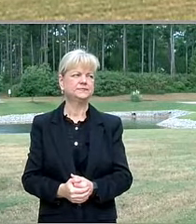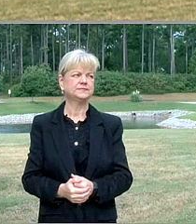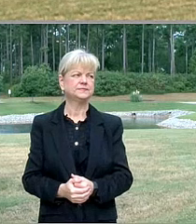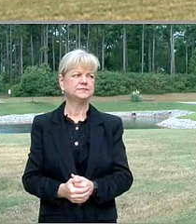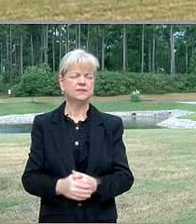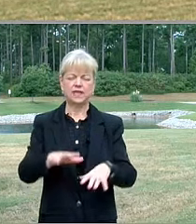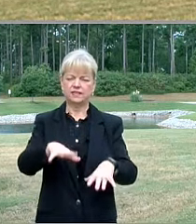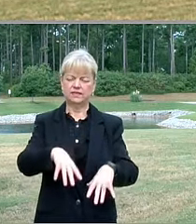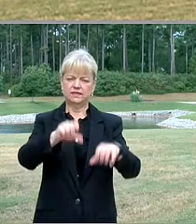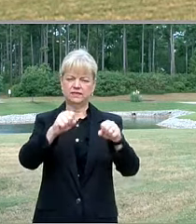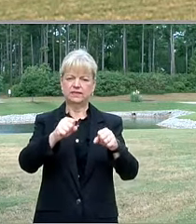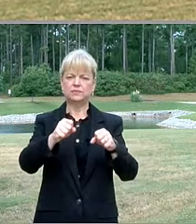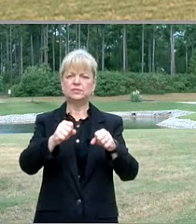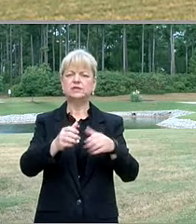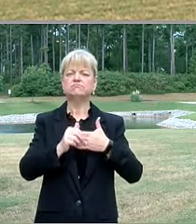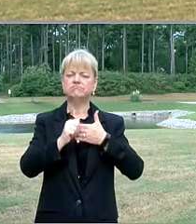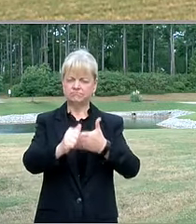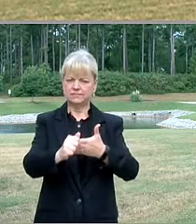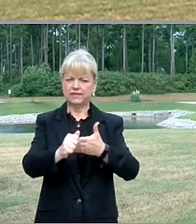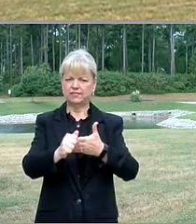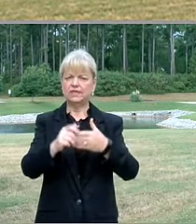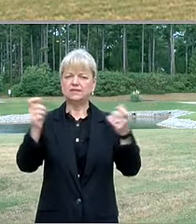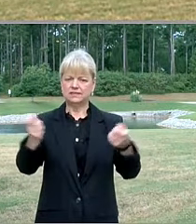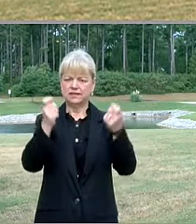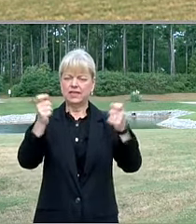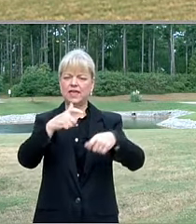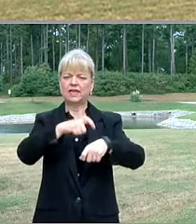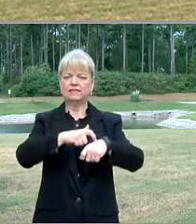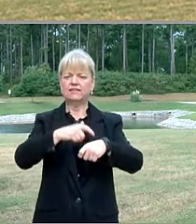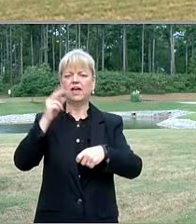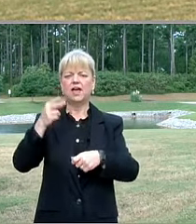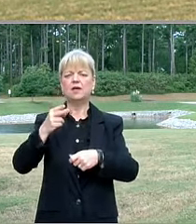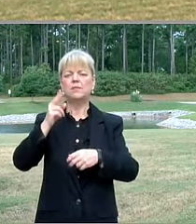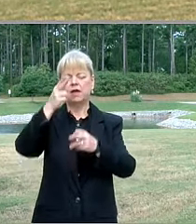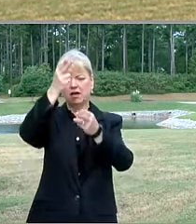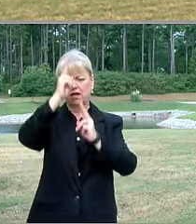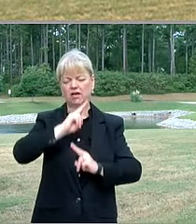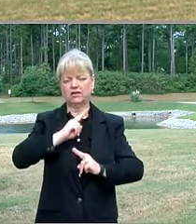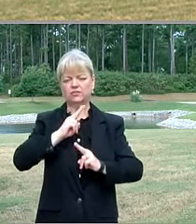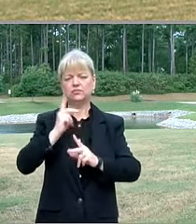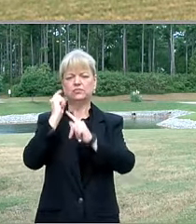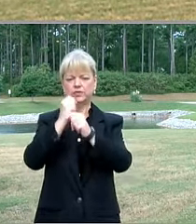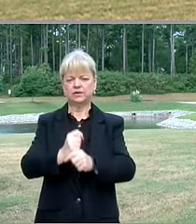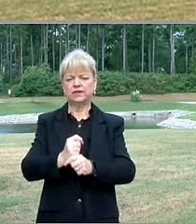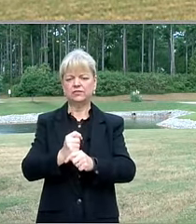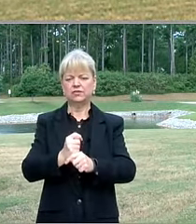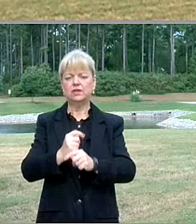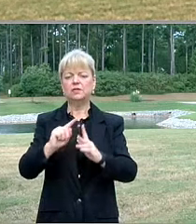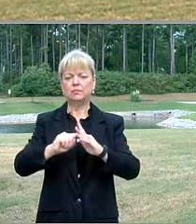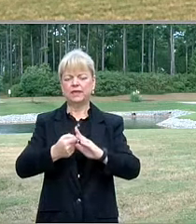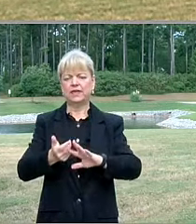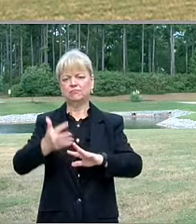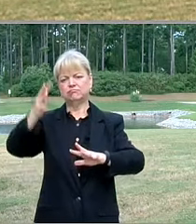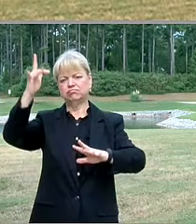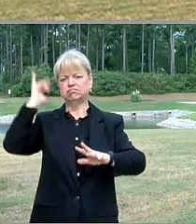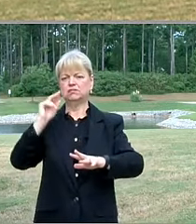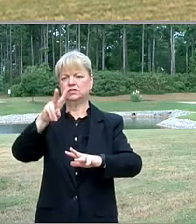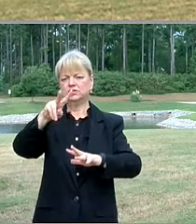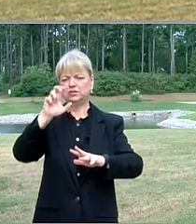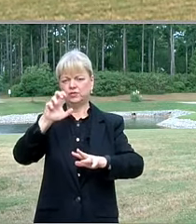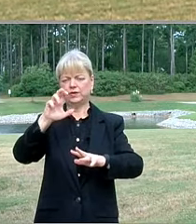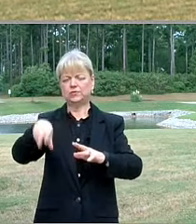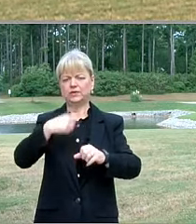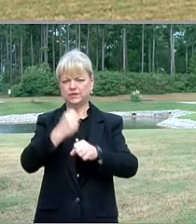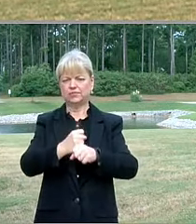The Assumption of Command ceremony is a time-honored tradition that dates back more than 200 years, when battlefield leaders were distinguished